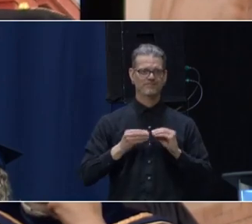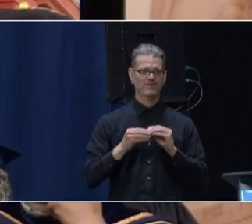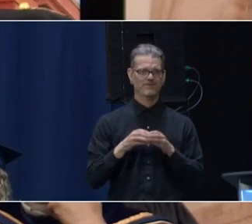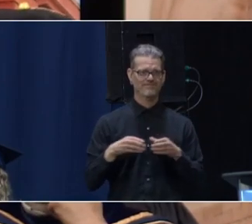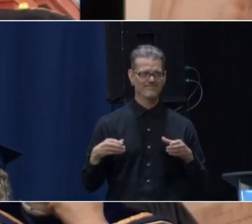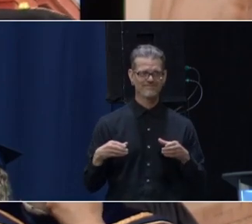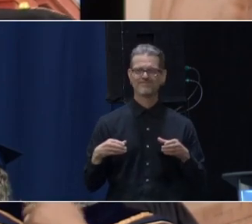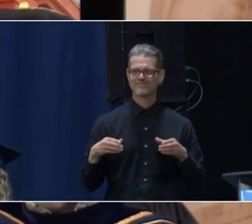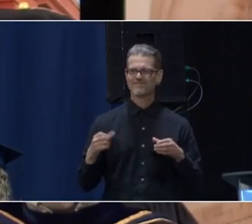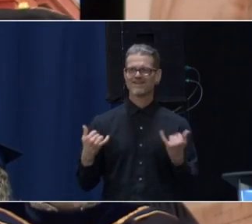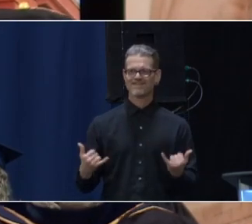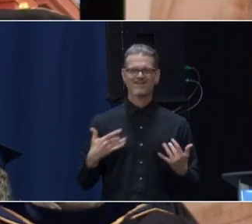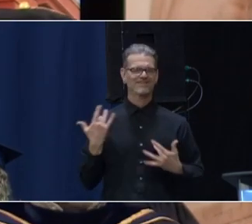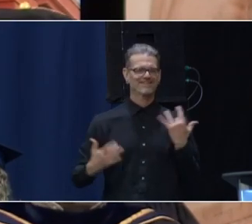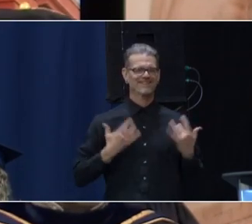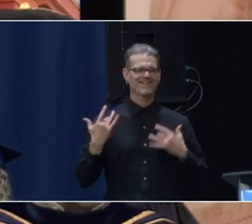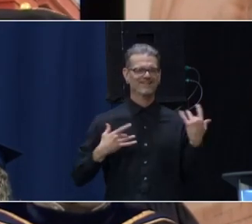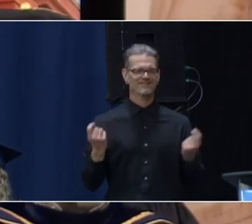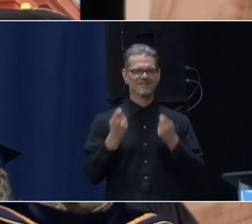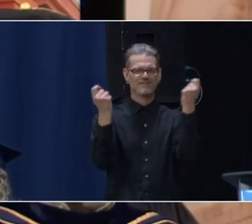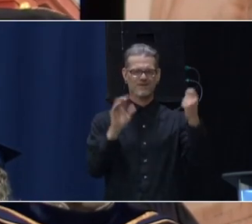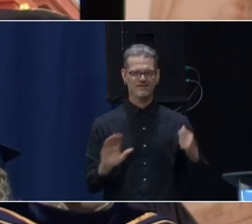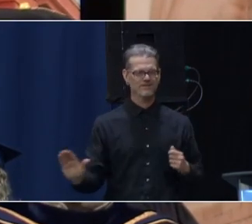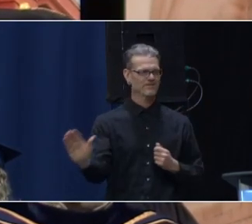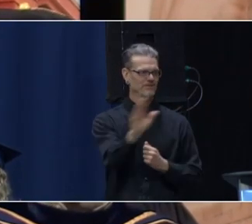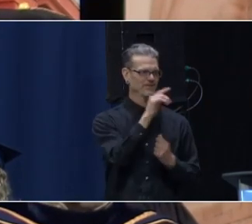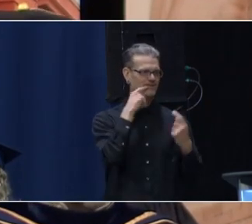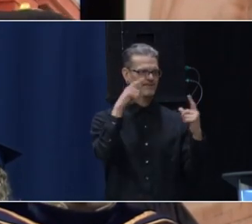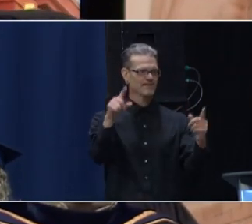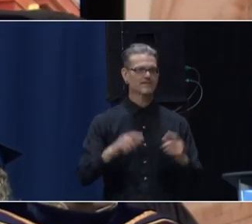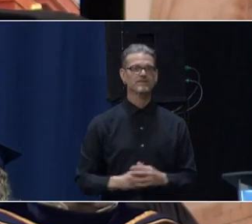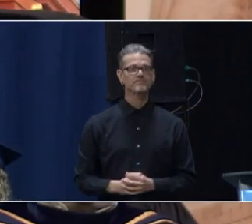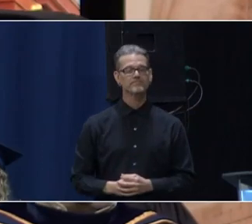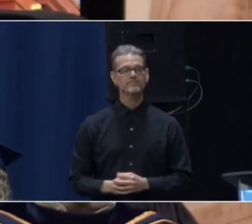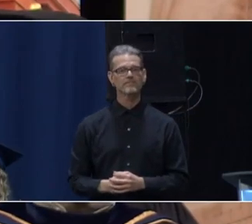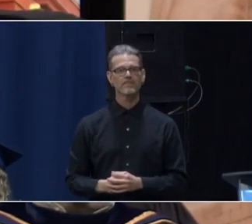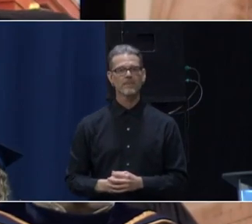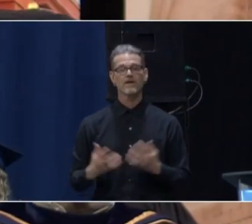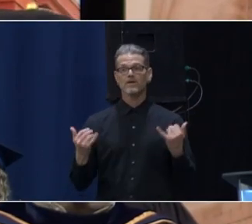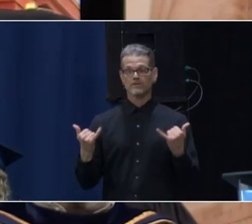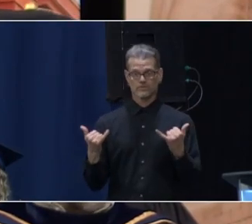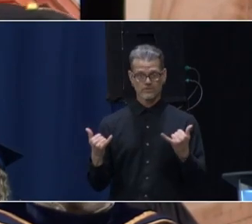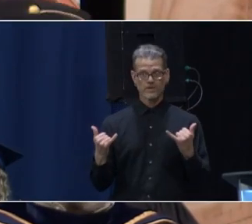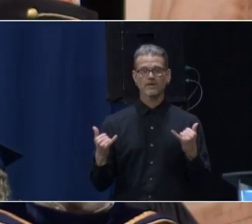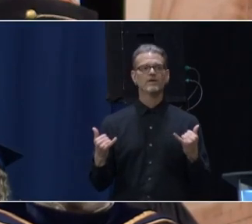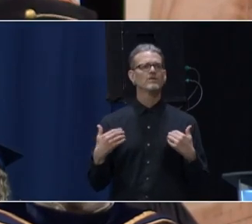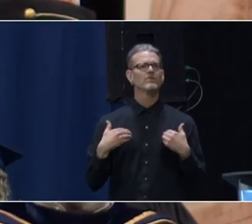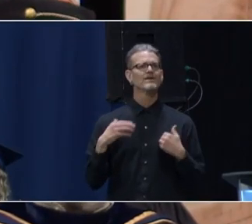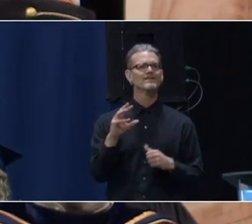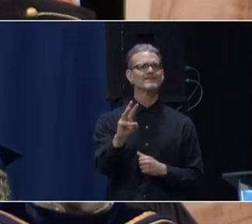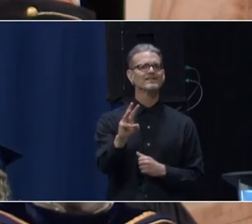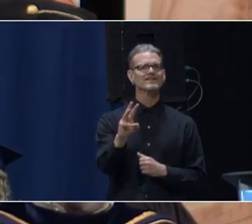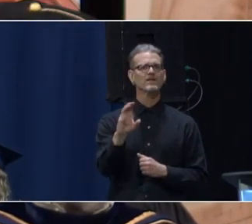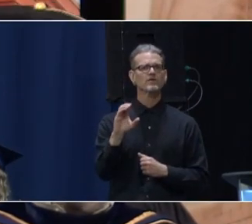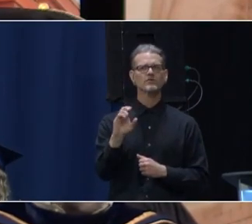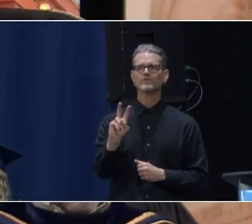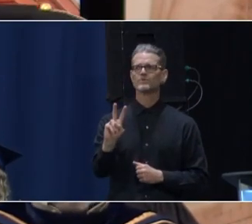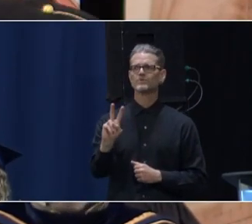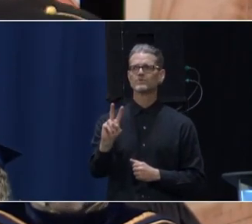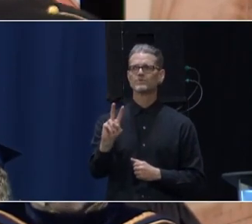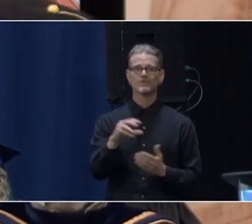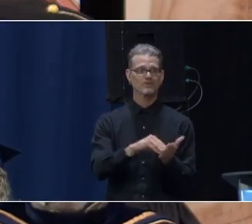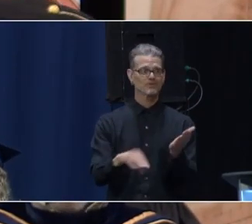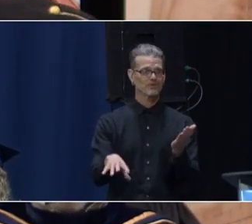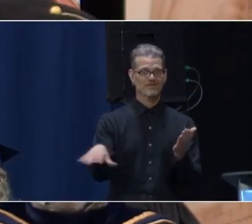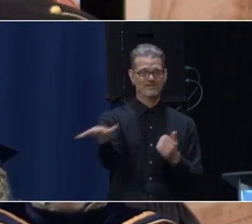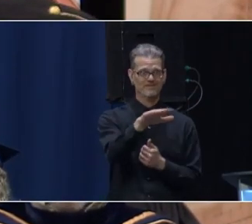and excited to celebrate your success. Among you today are 602 graduates.